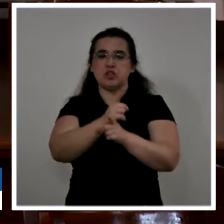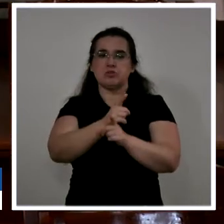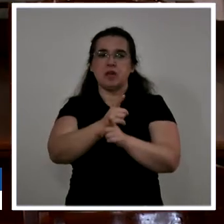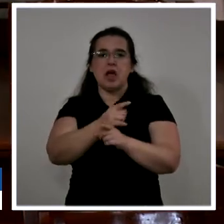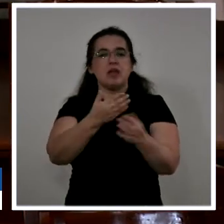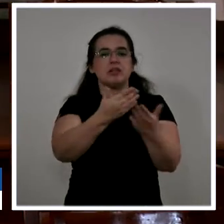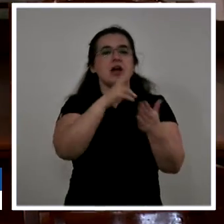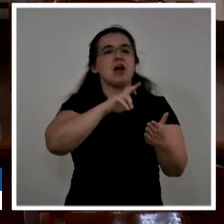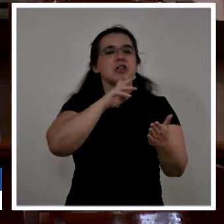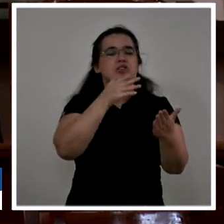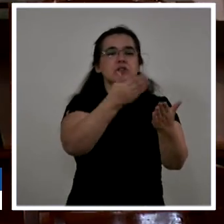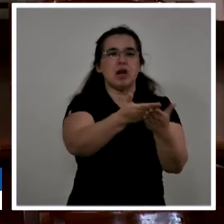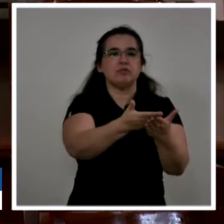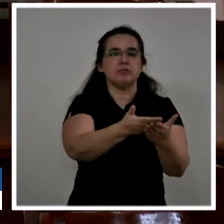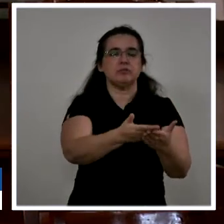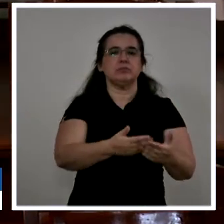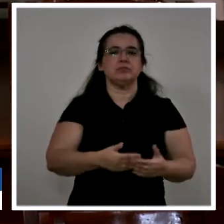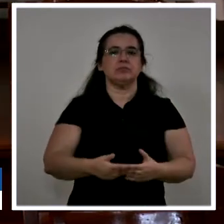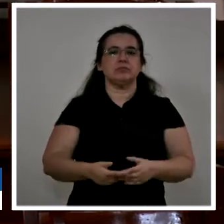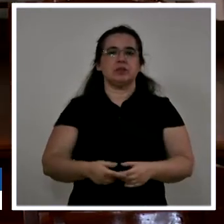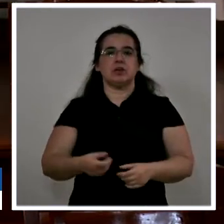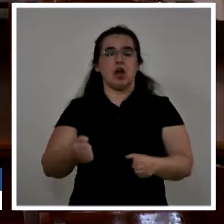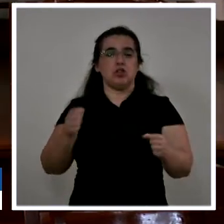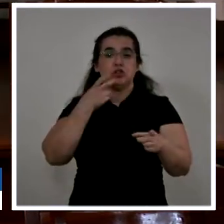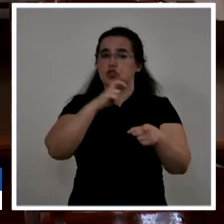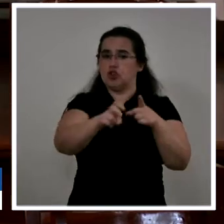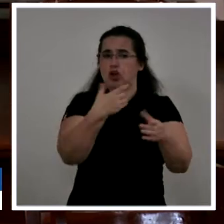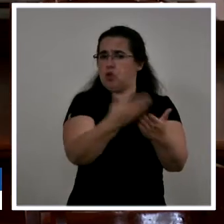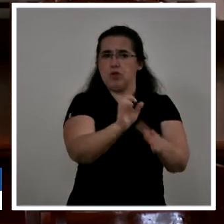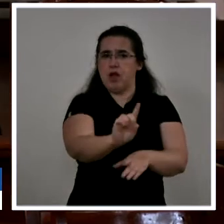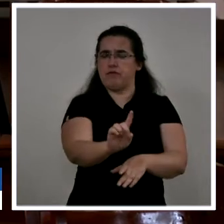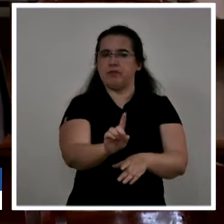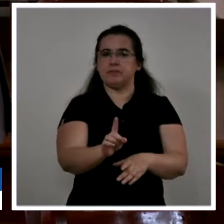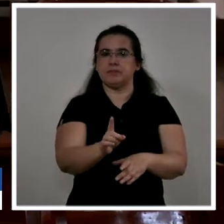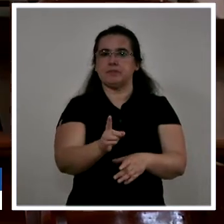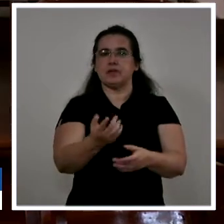the mouse. E apresentavam aos ratos. No shock. Não davam choque nenhum. But what